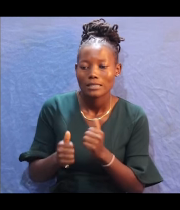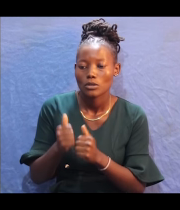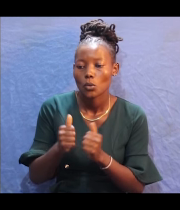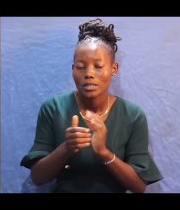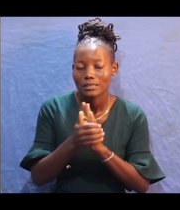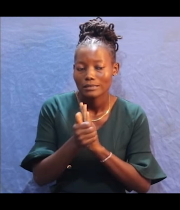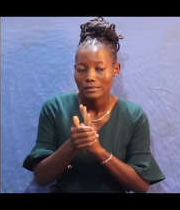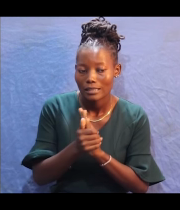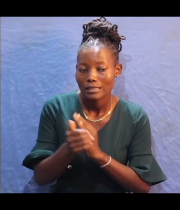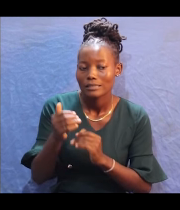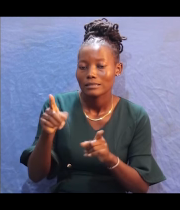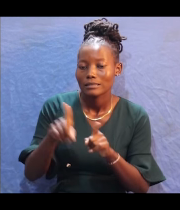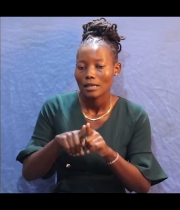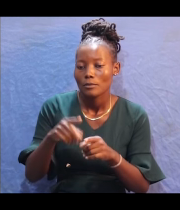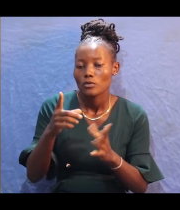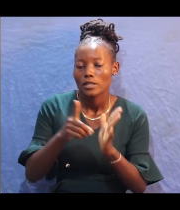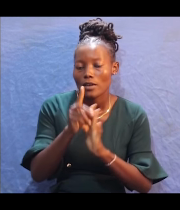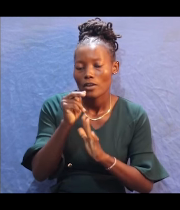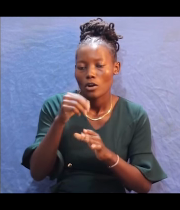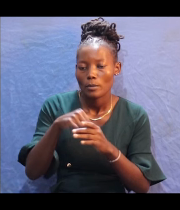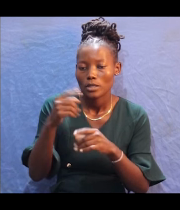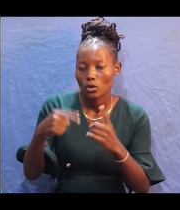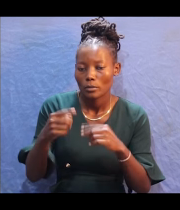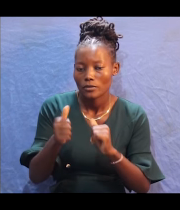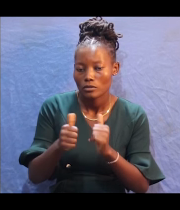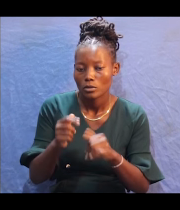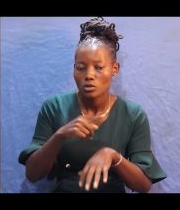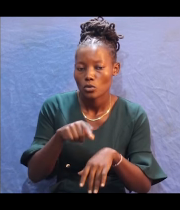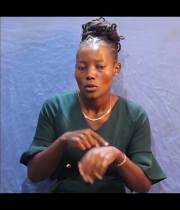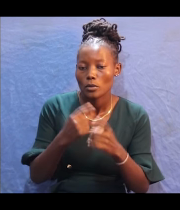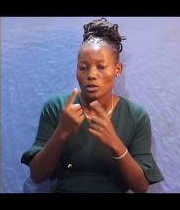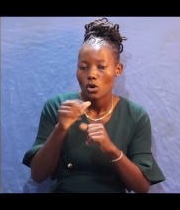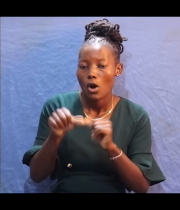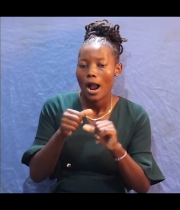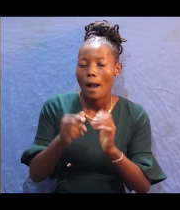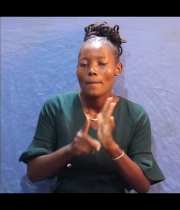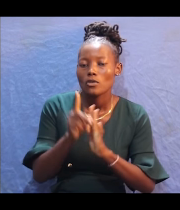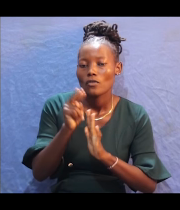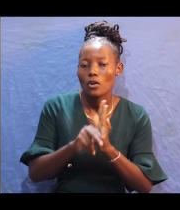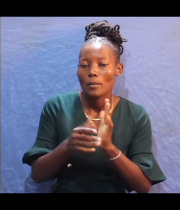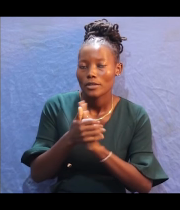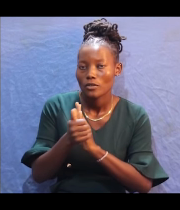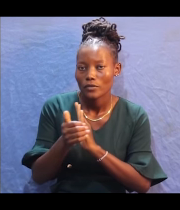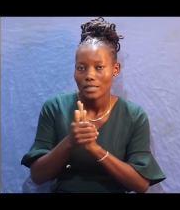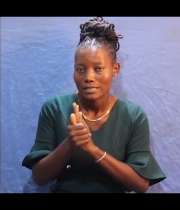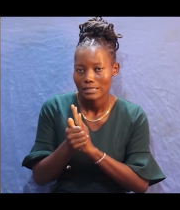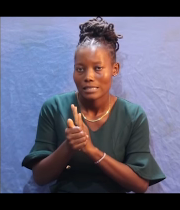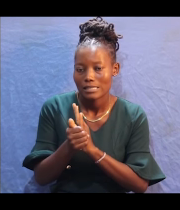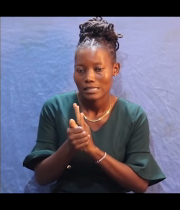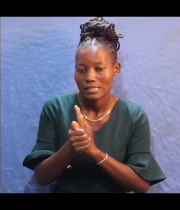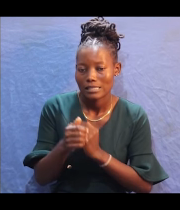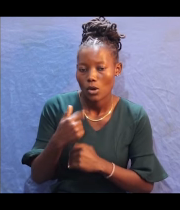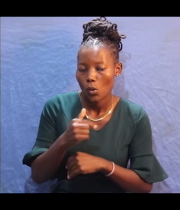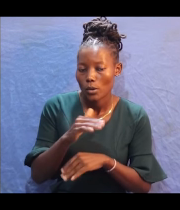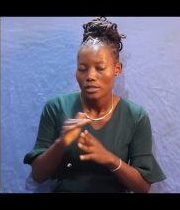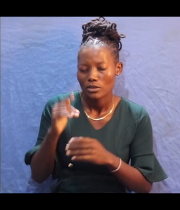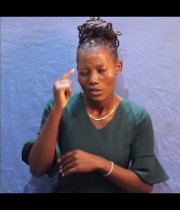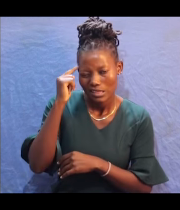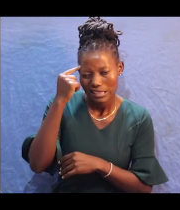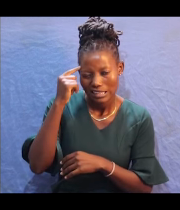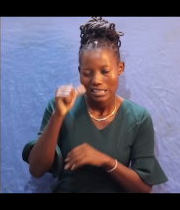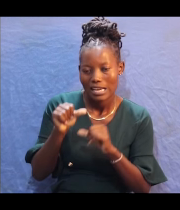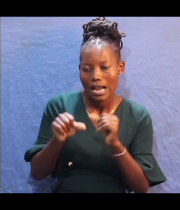a competitive sport. So when we talk about the development of these skills, we don't think